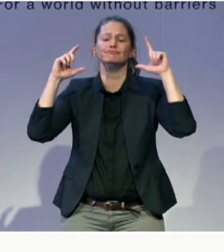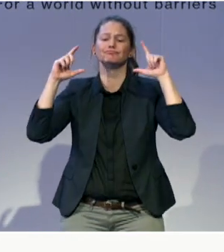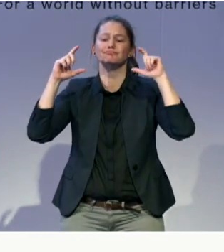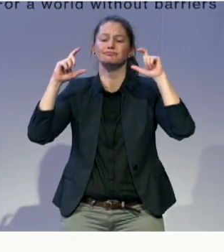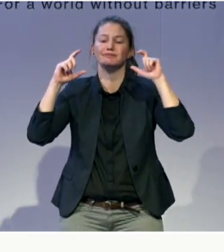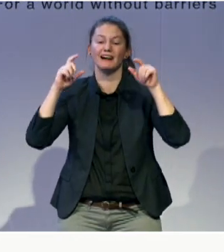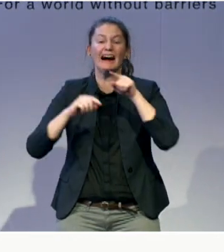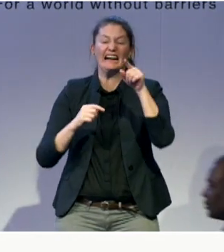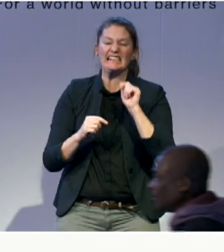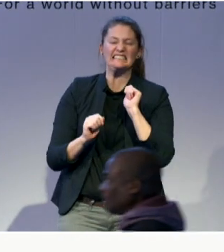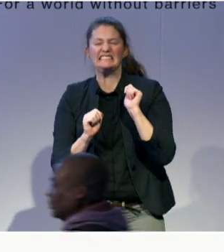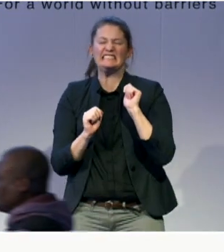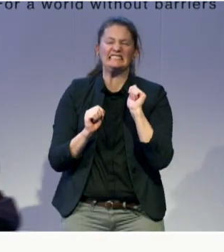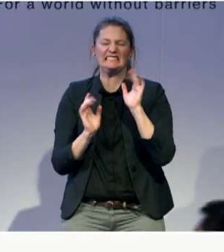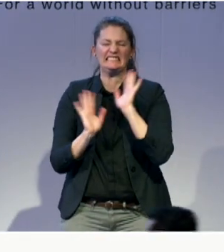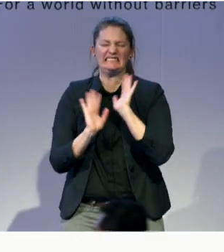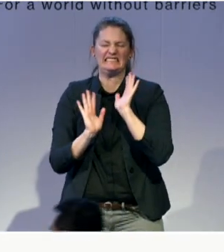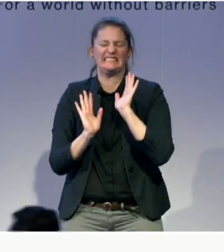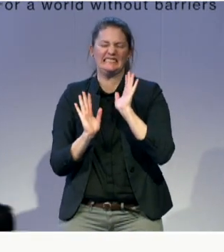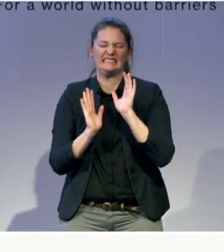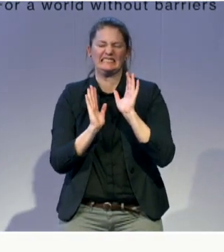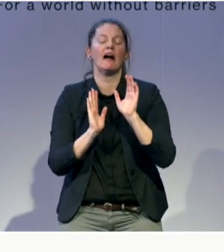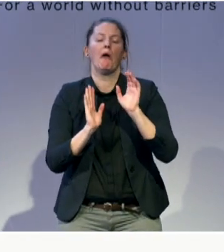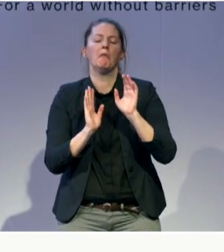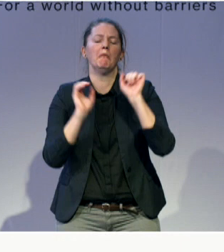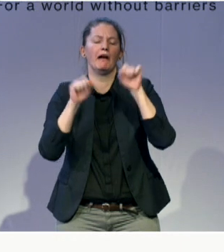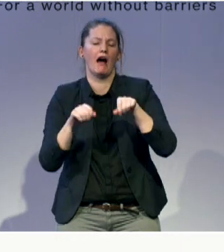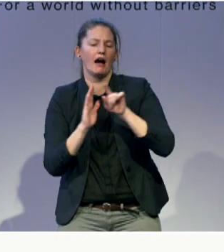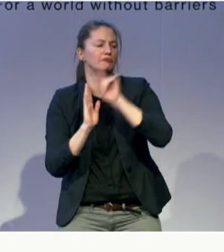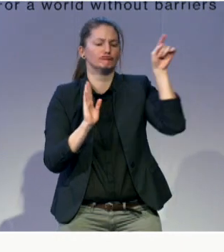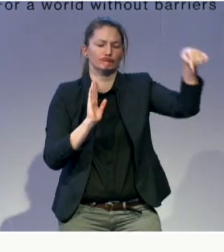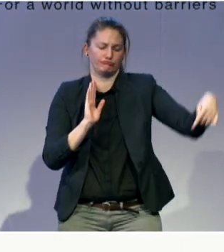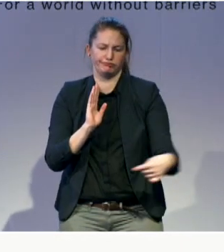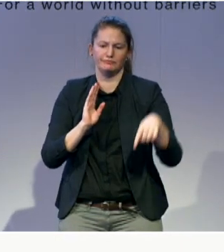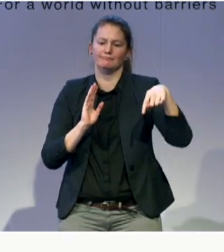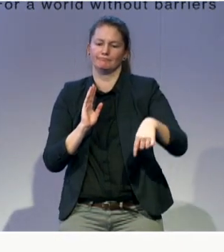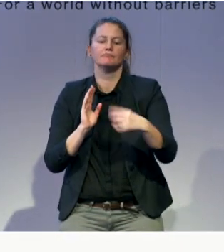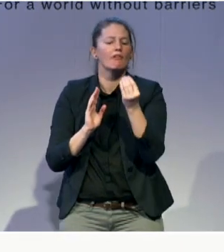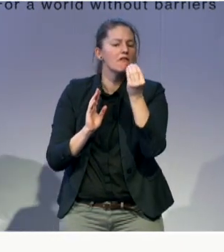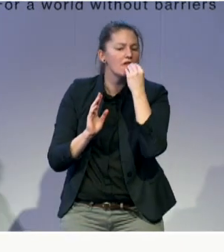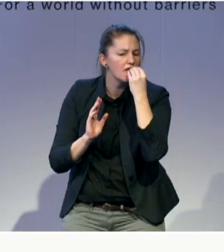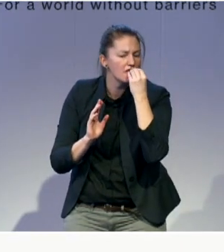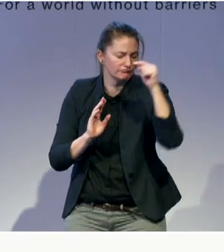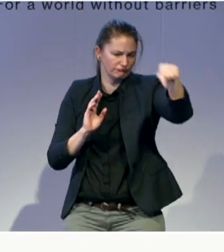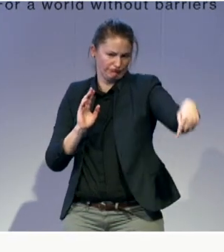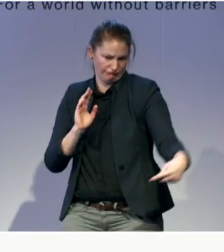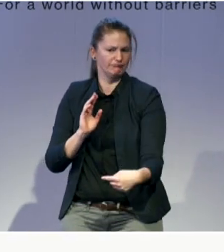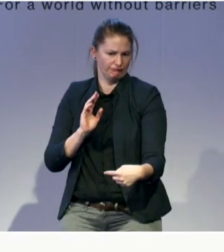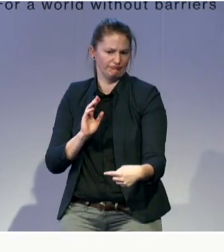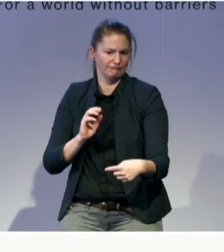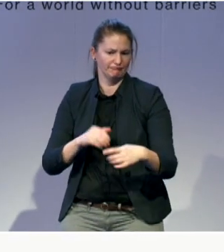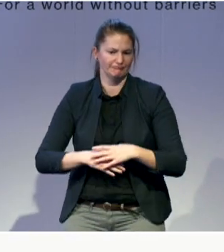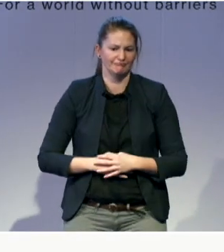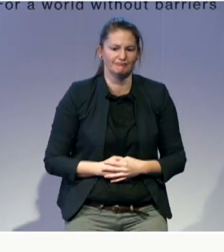food is on the bottom floor. It's not where it was in the stairs last night. It's on both exteriors of the